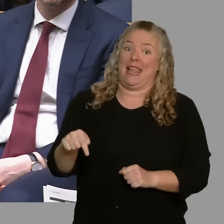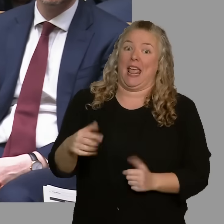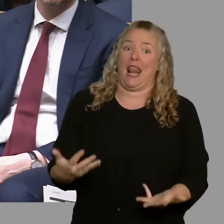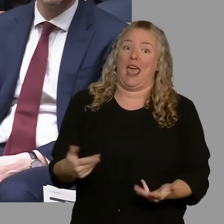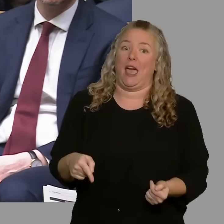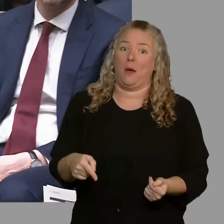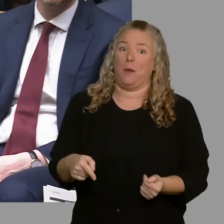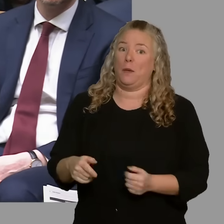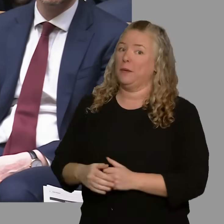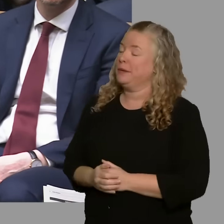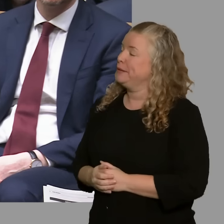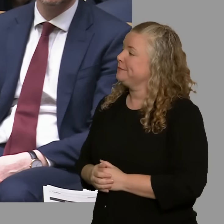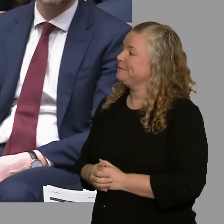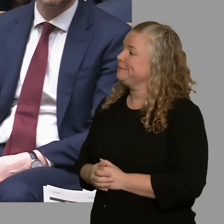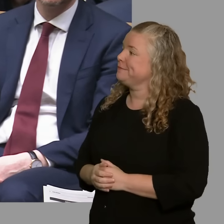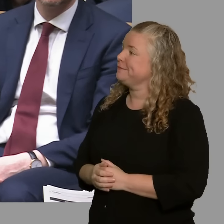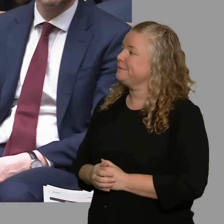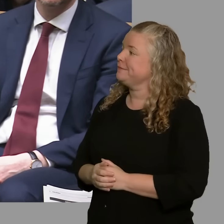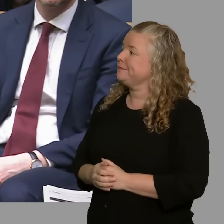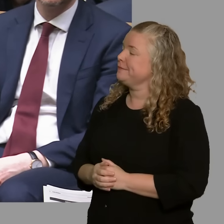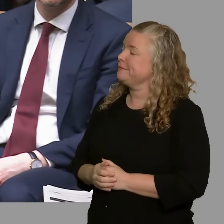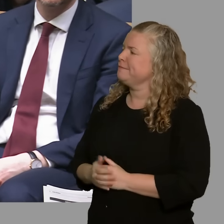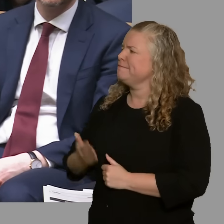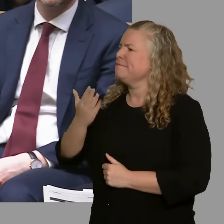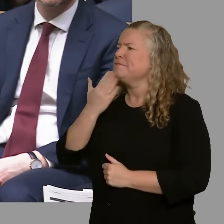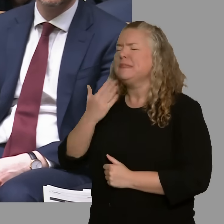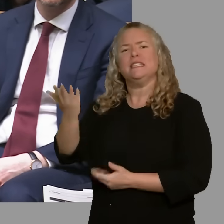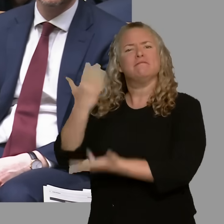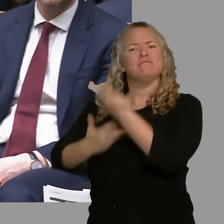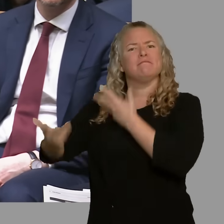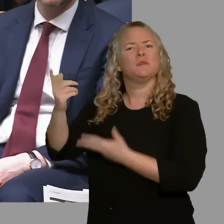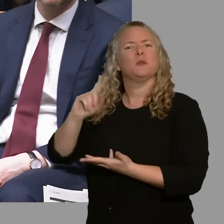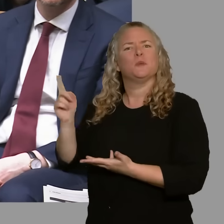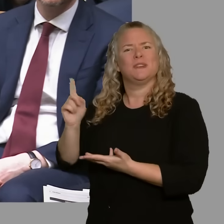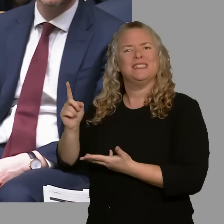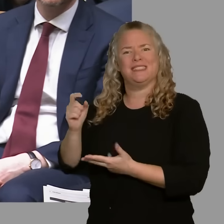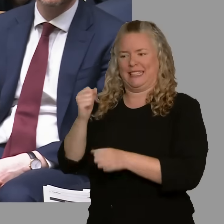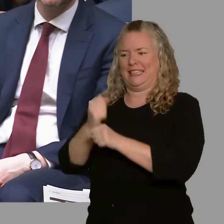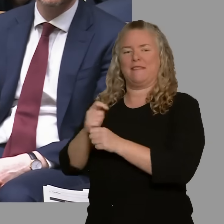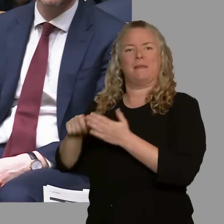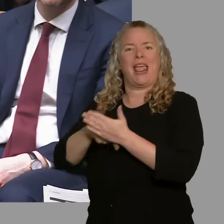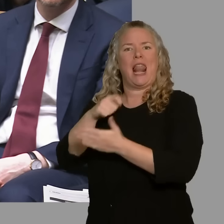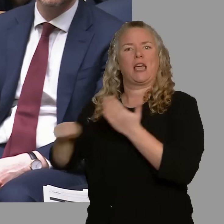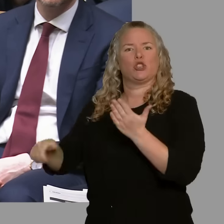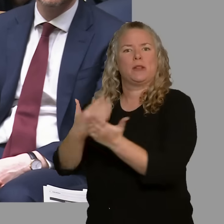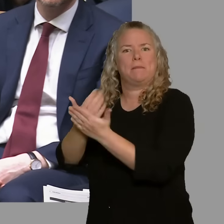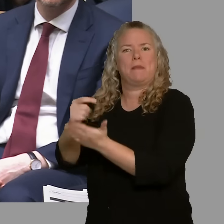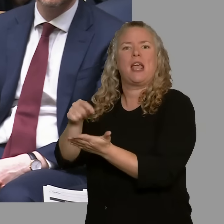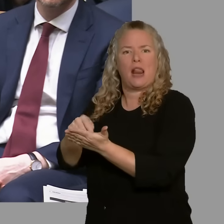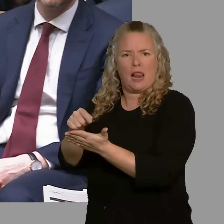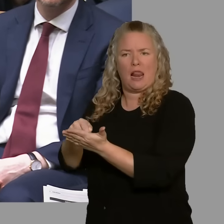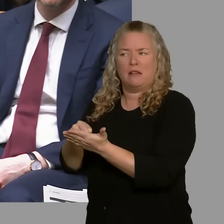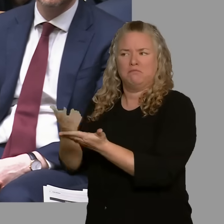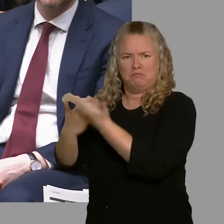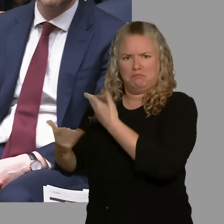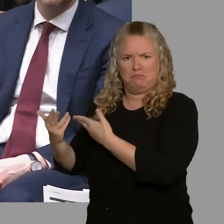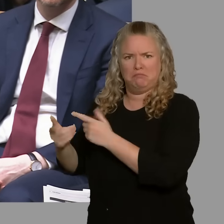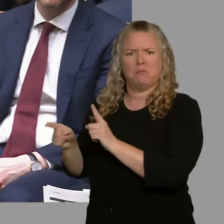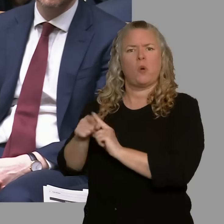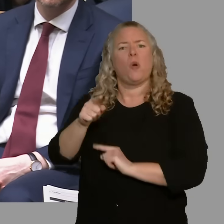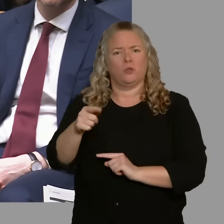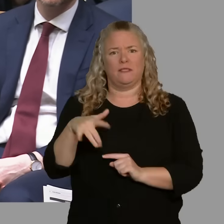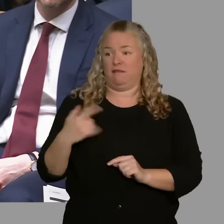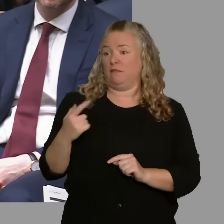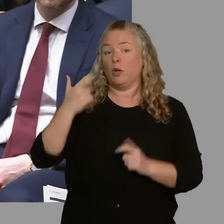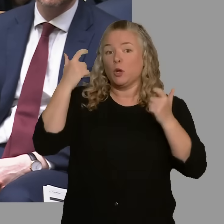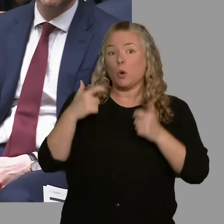the conviction of Reform's former leader in Wales, that no party whose leaders take Russian bribes